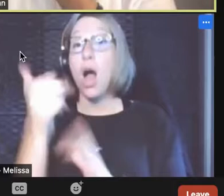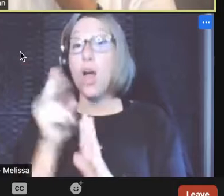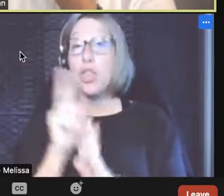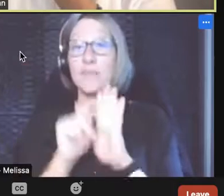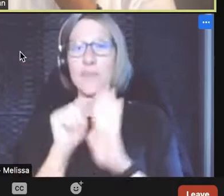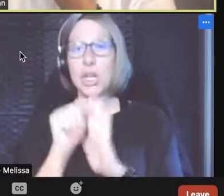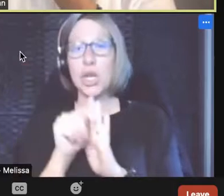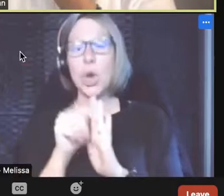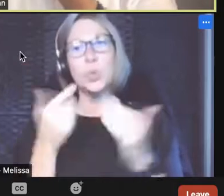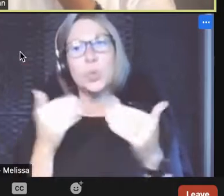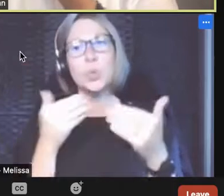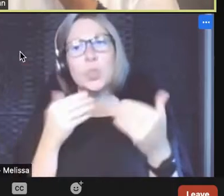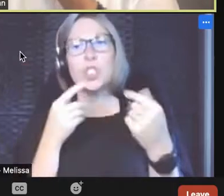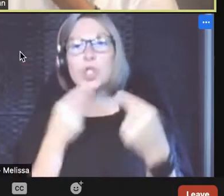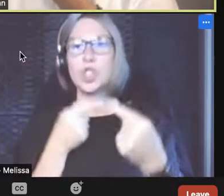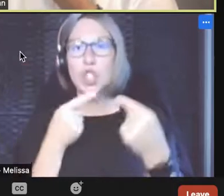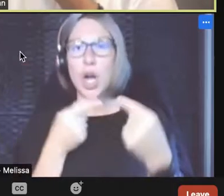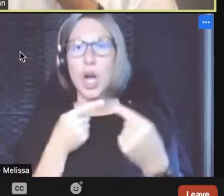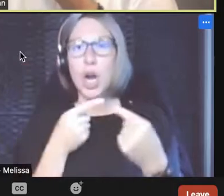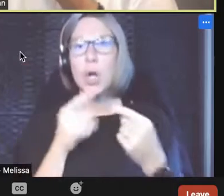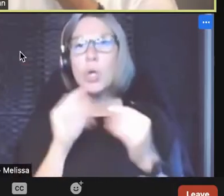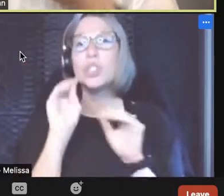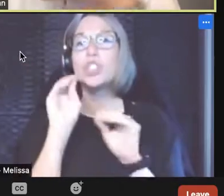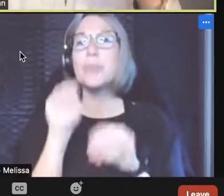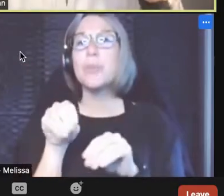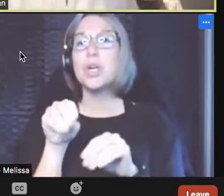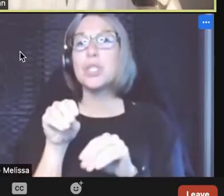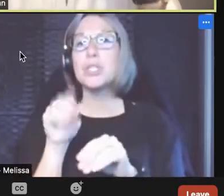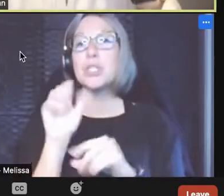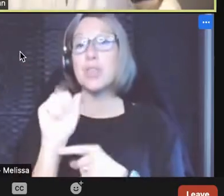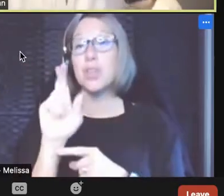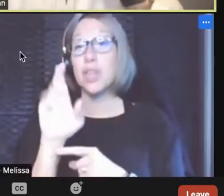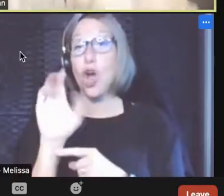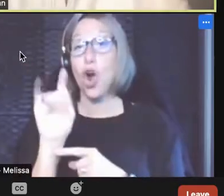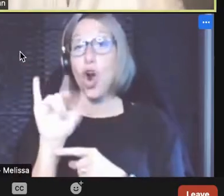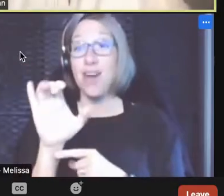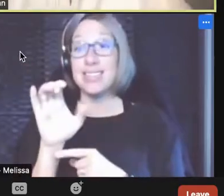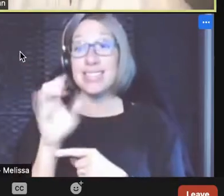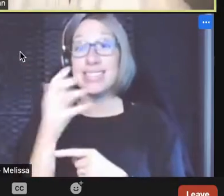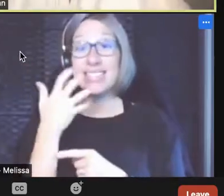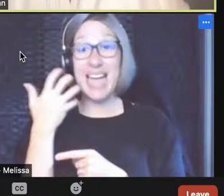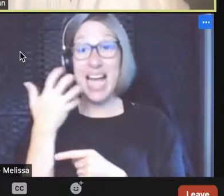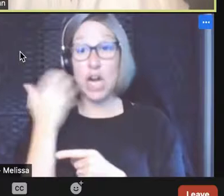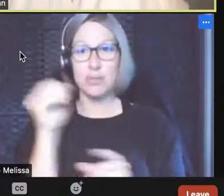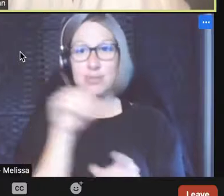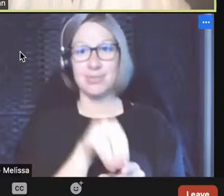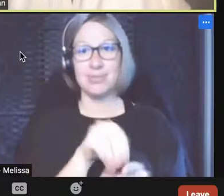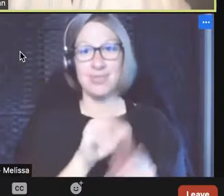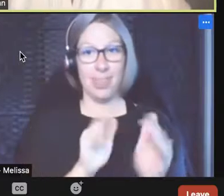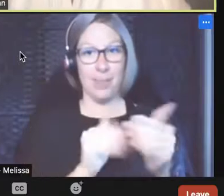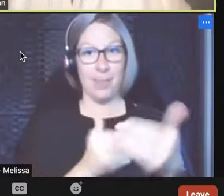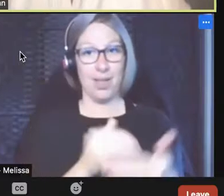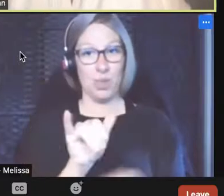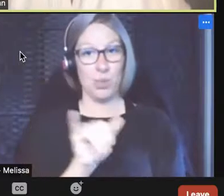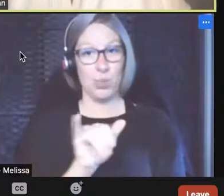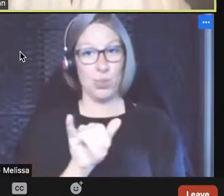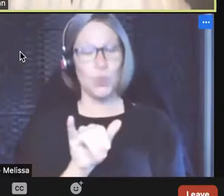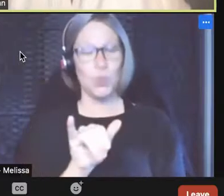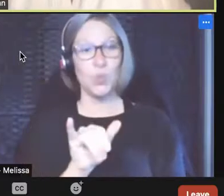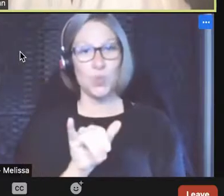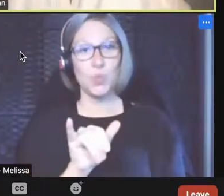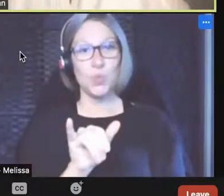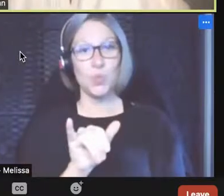with. She also puts the Arctic tigers in that box. I want to,